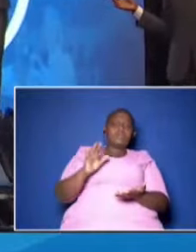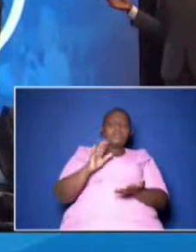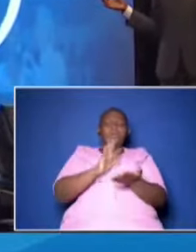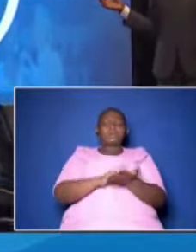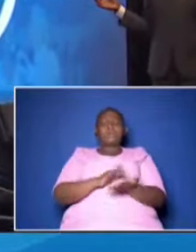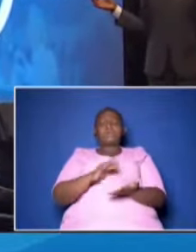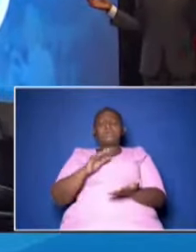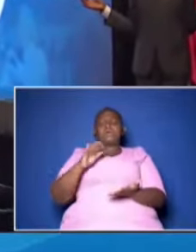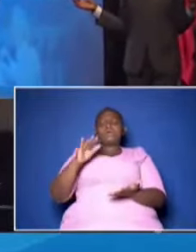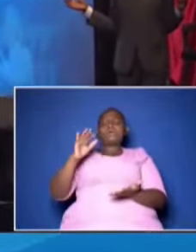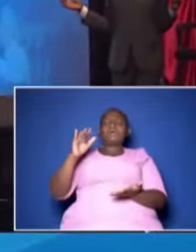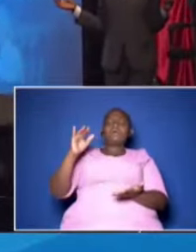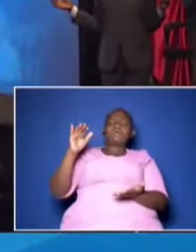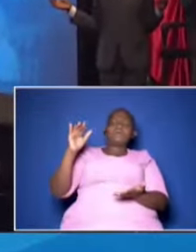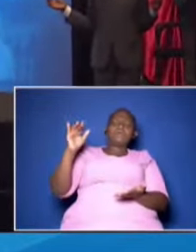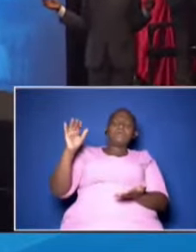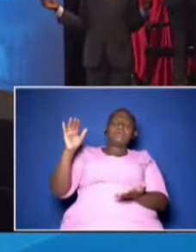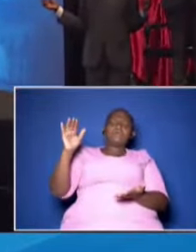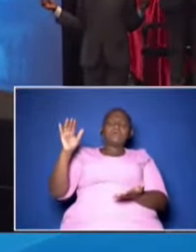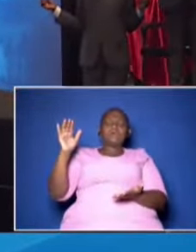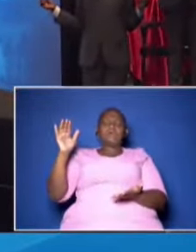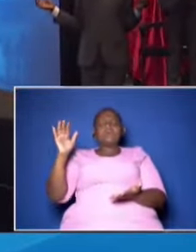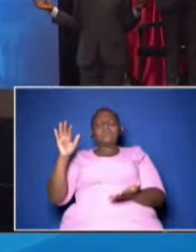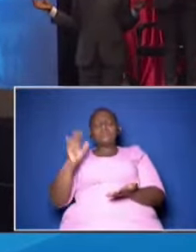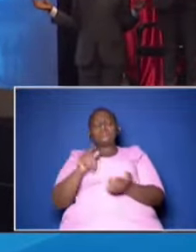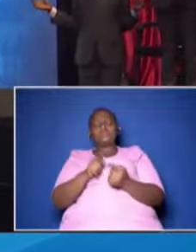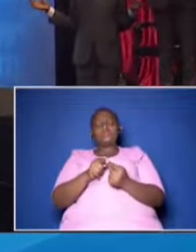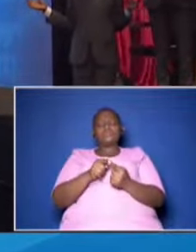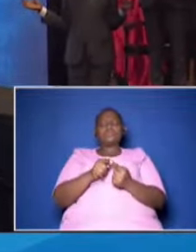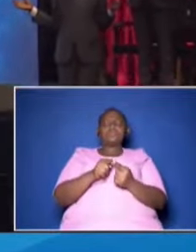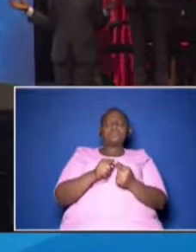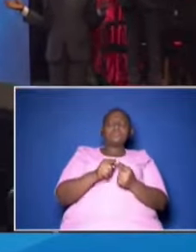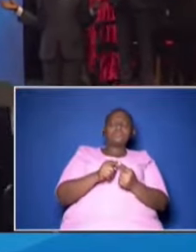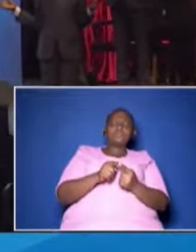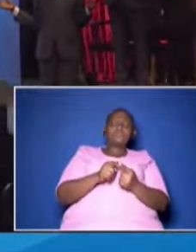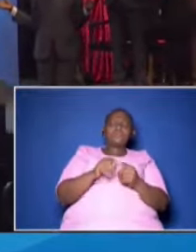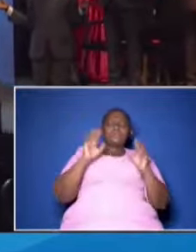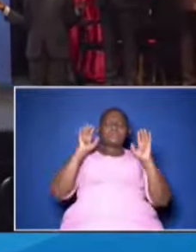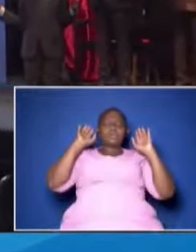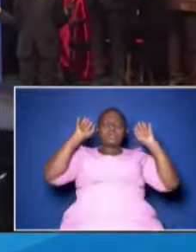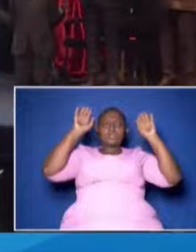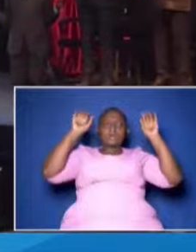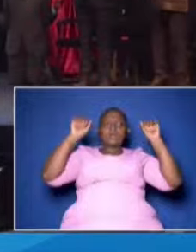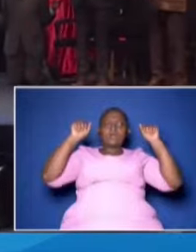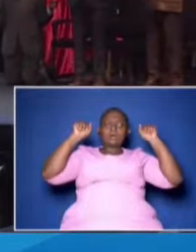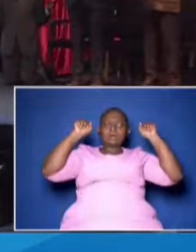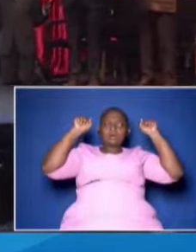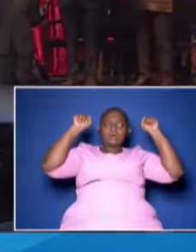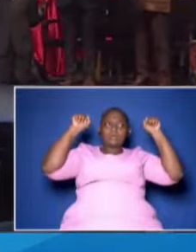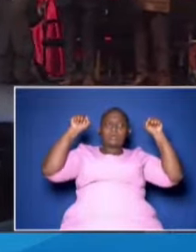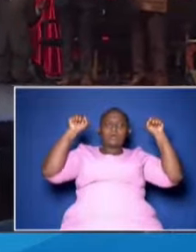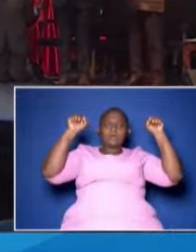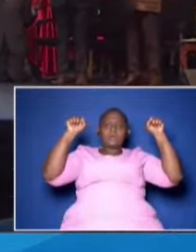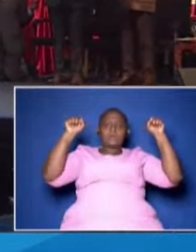glory glory to the